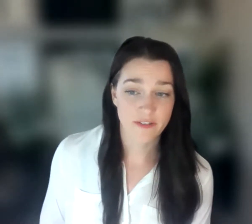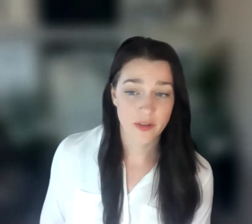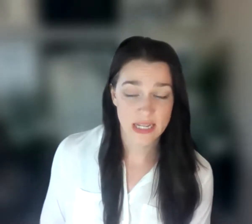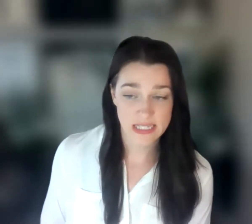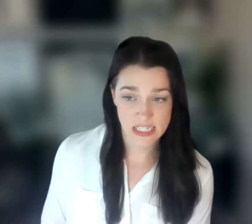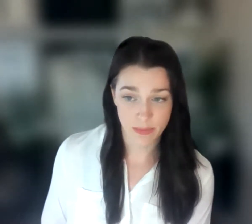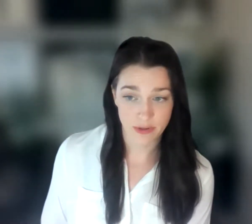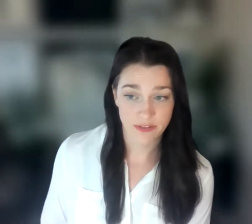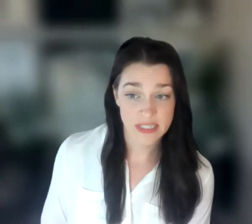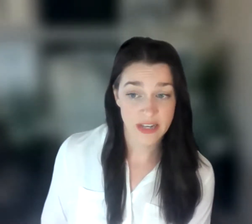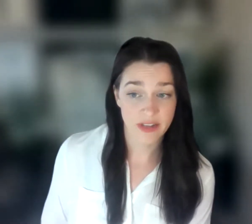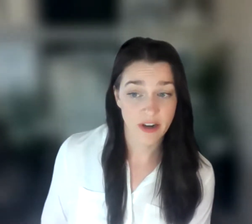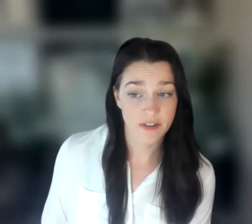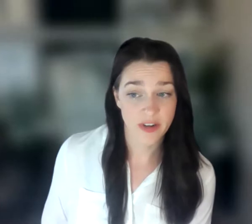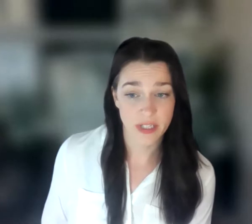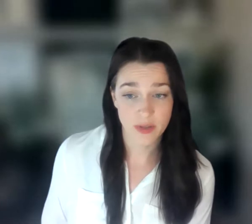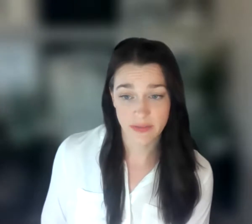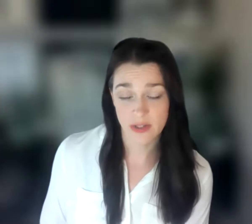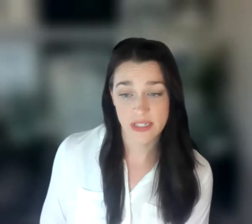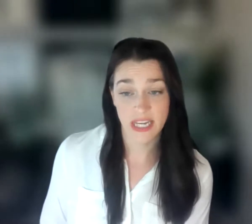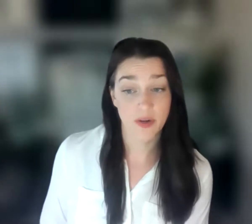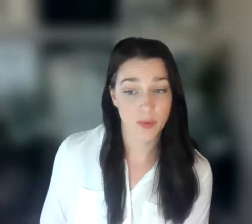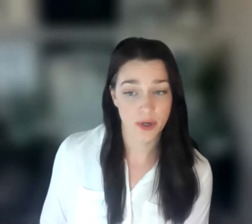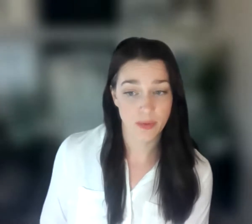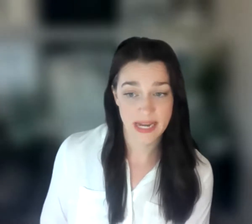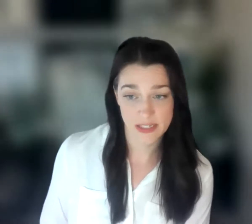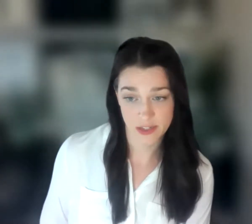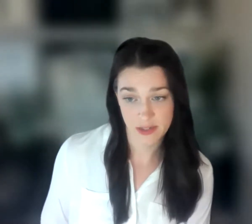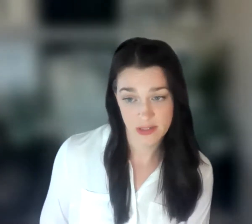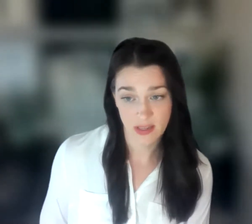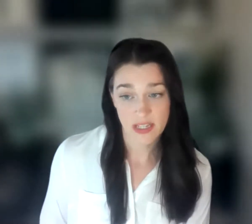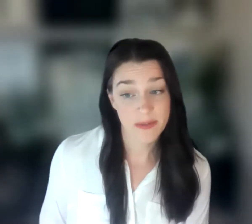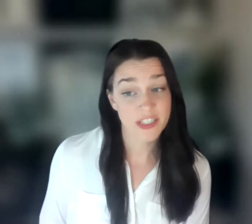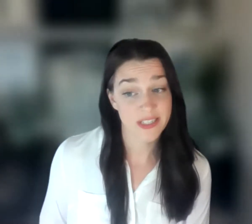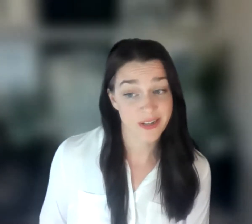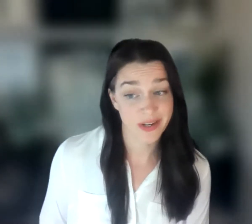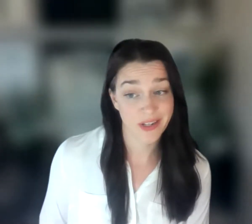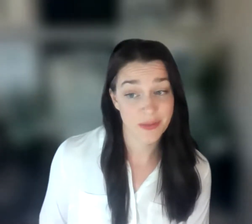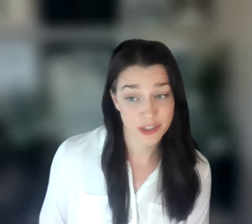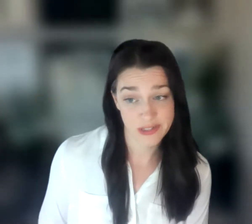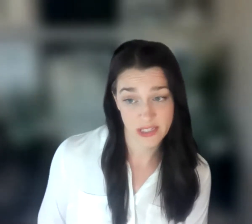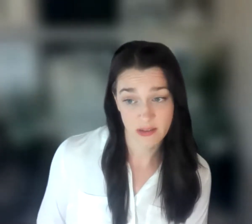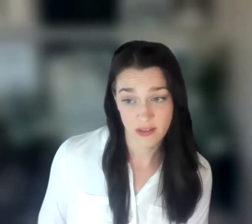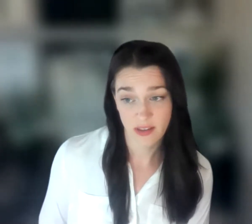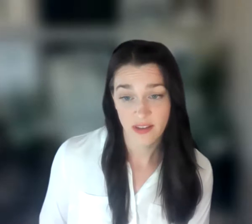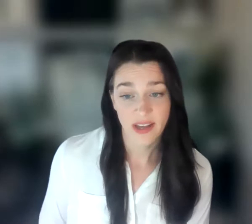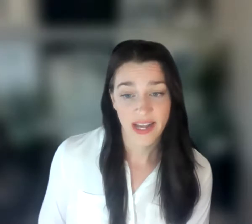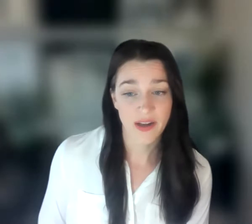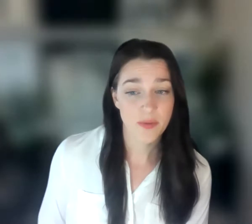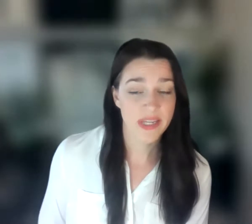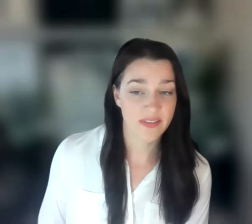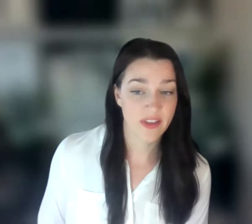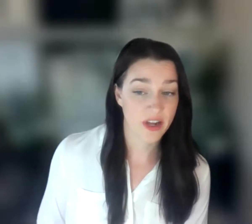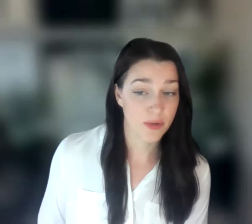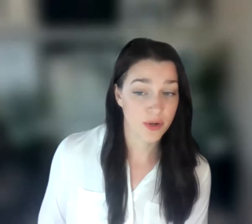are not fully accessible for deaf and hard of hearing drivers and/or passengers, especially during an emergency.